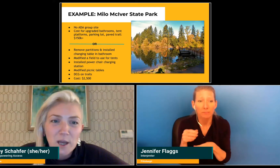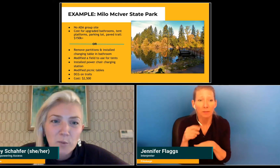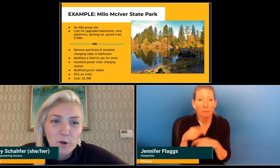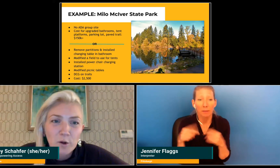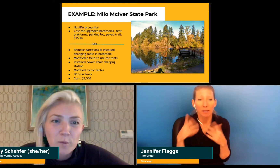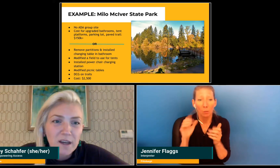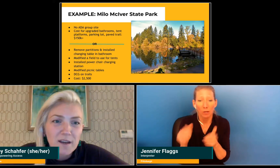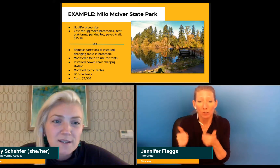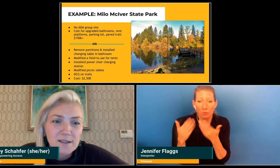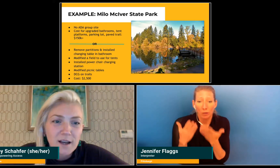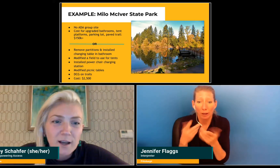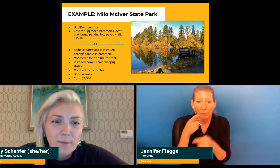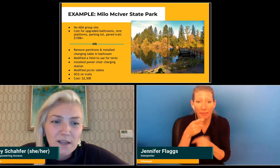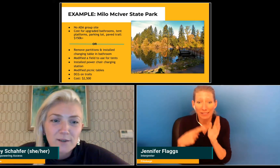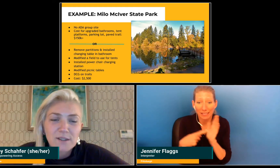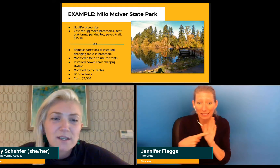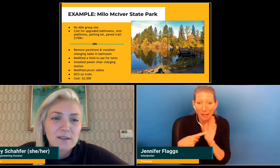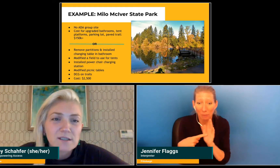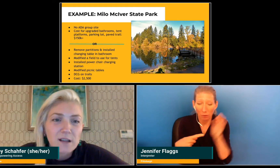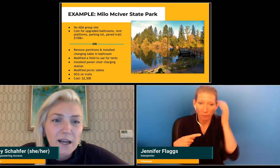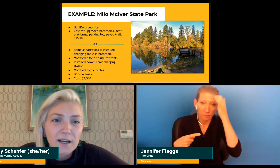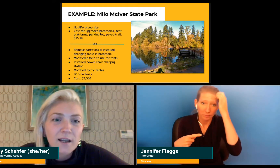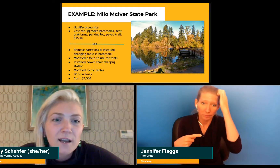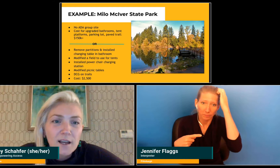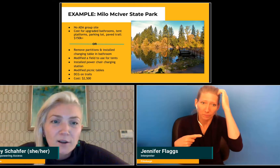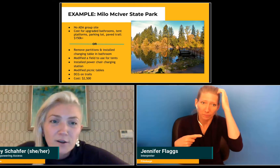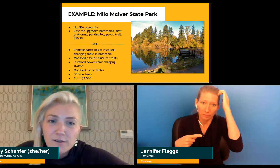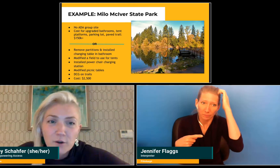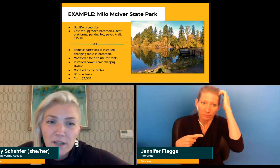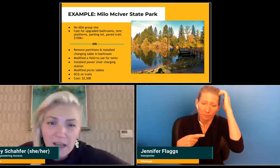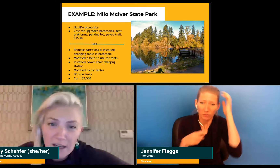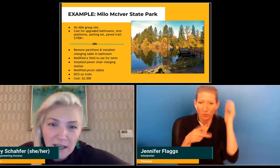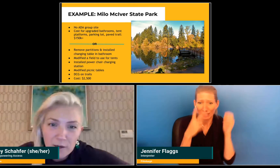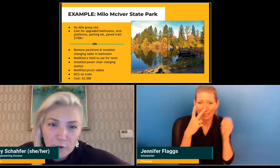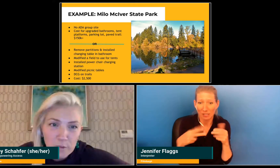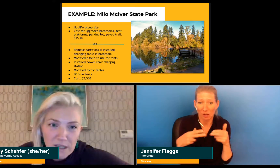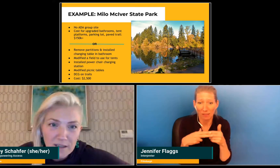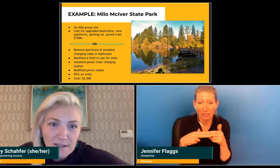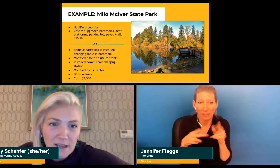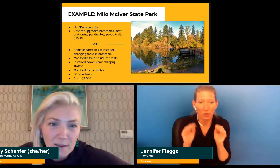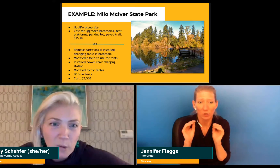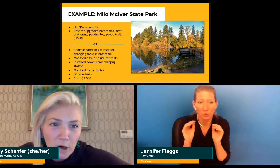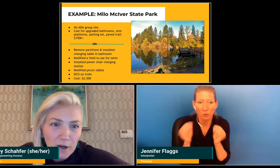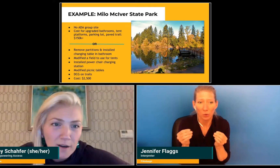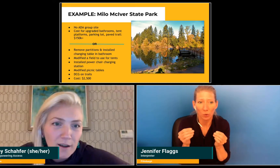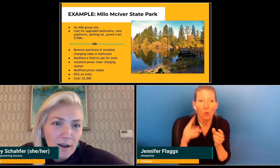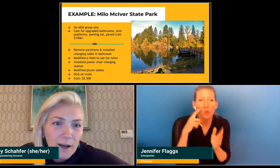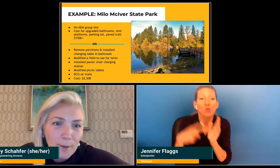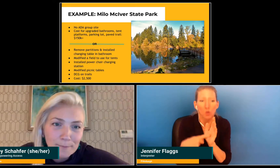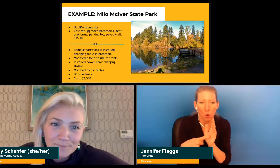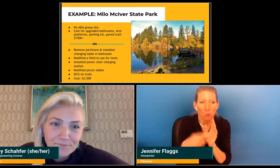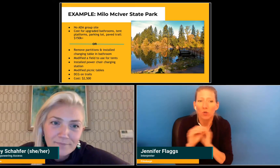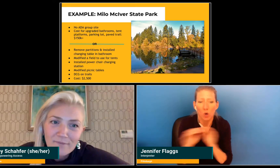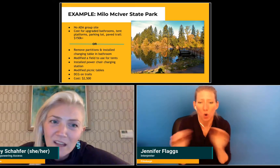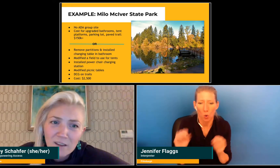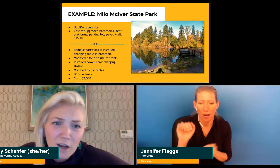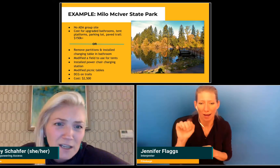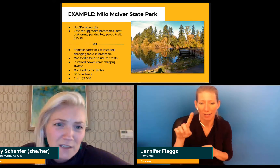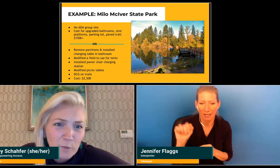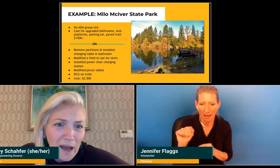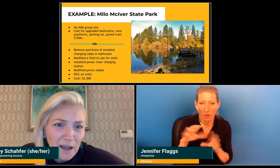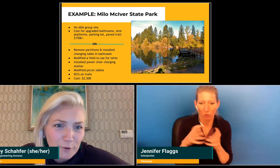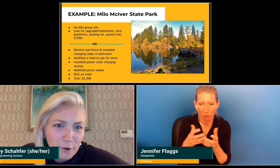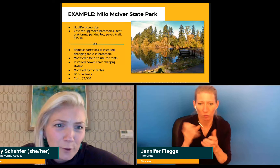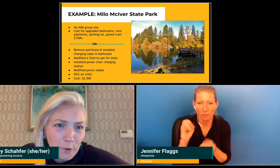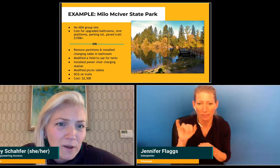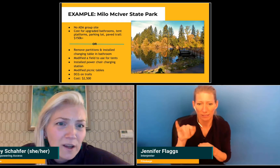this example because as you can see on the slide, there's no ADA group sites at the park. The cost